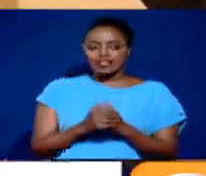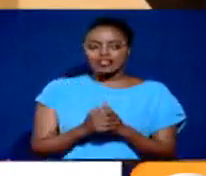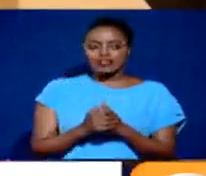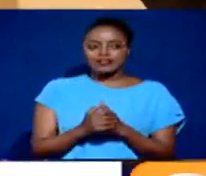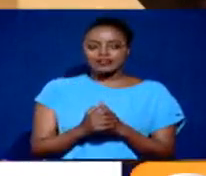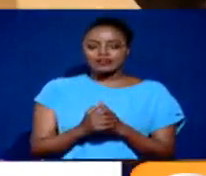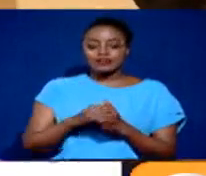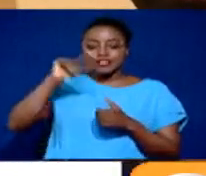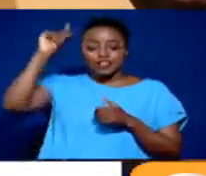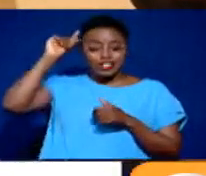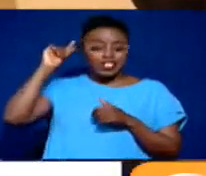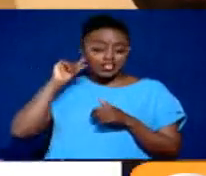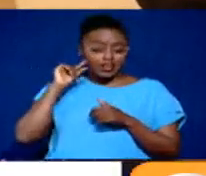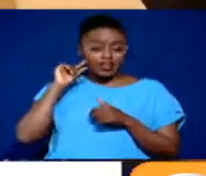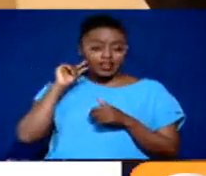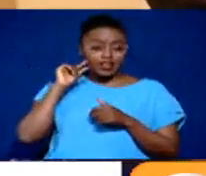That gender